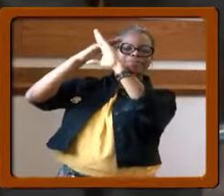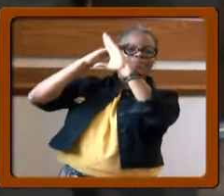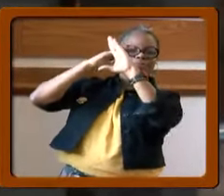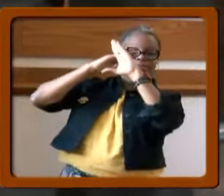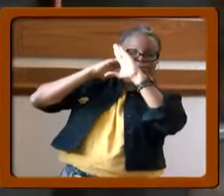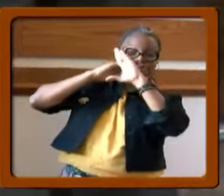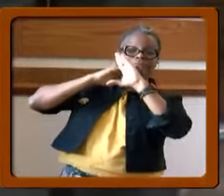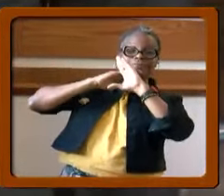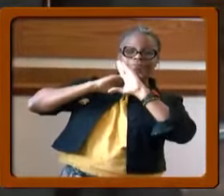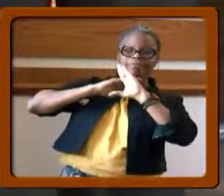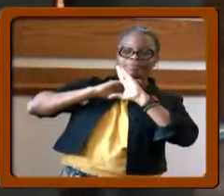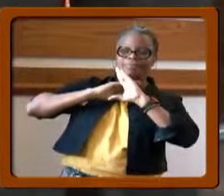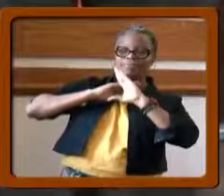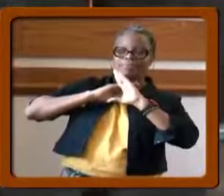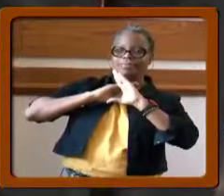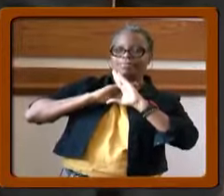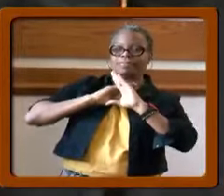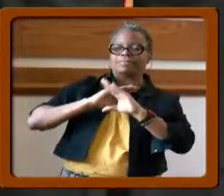way.